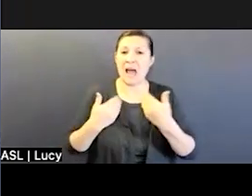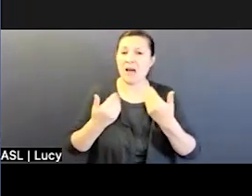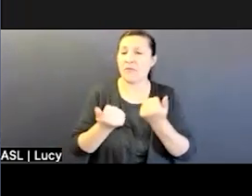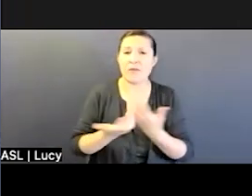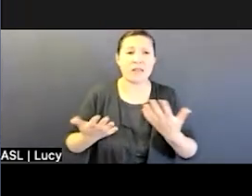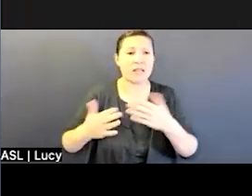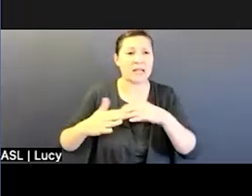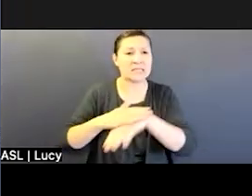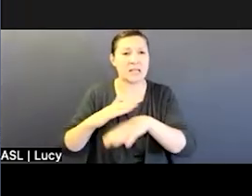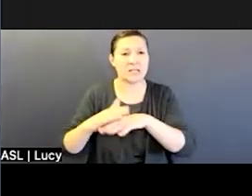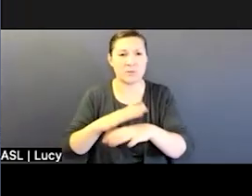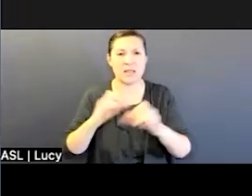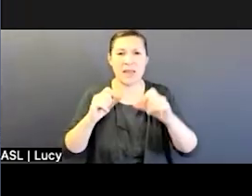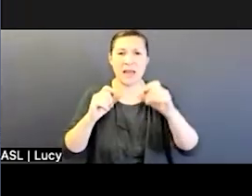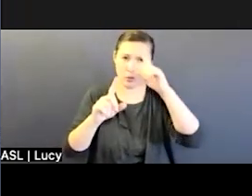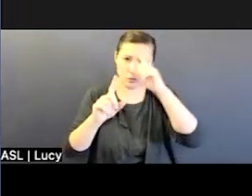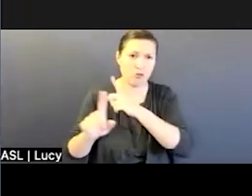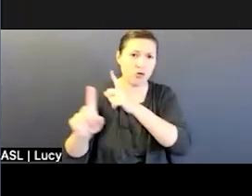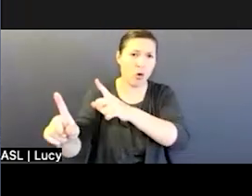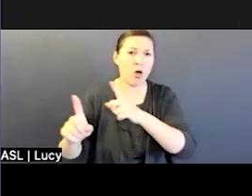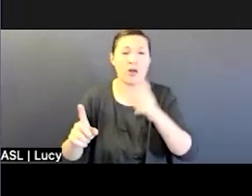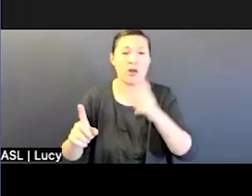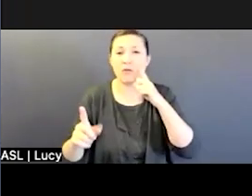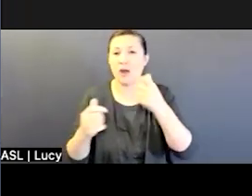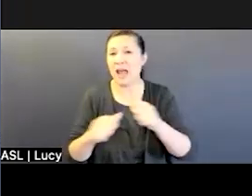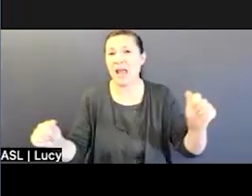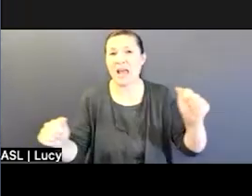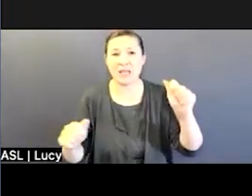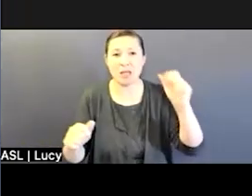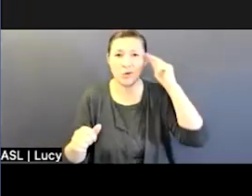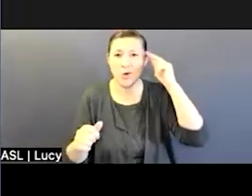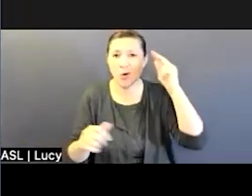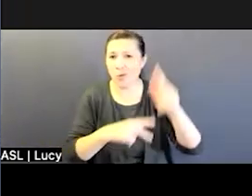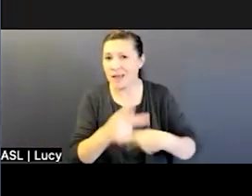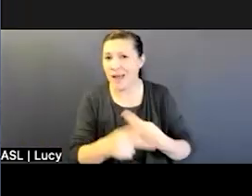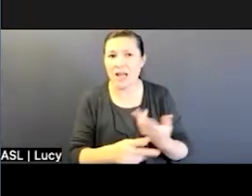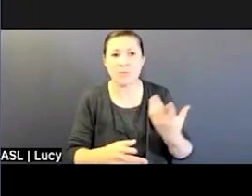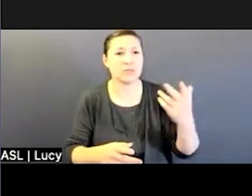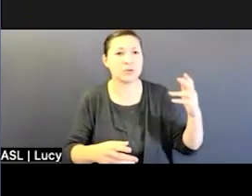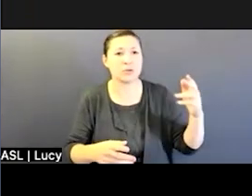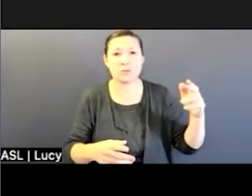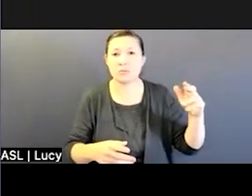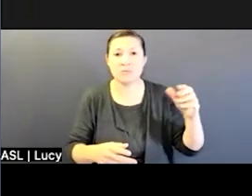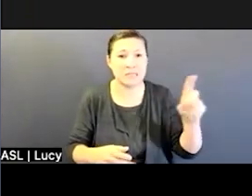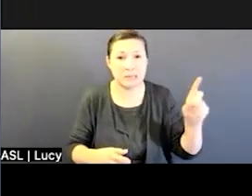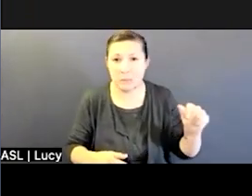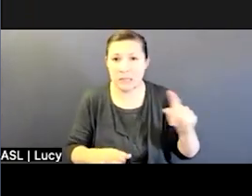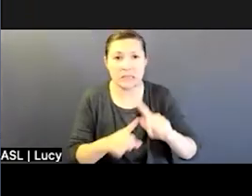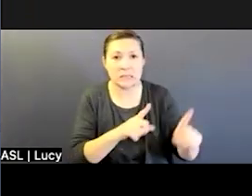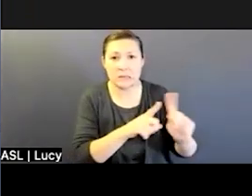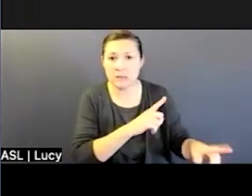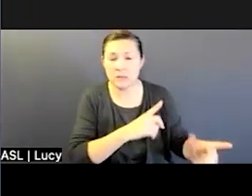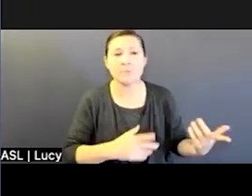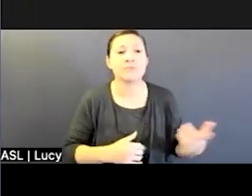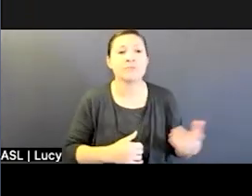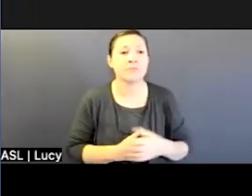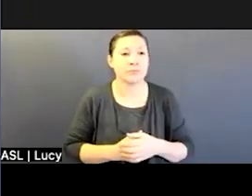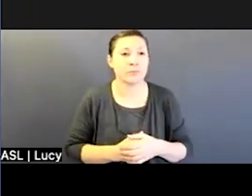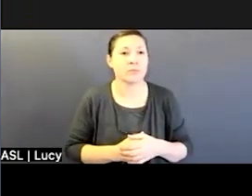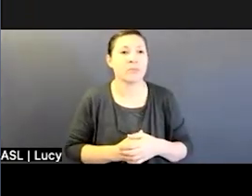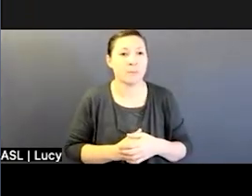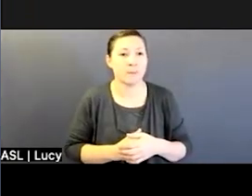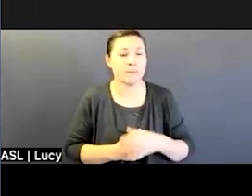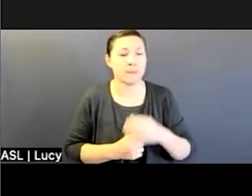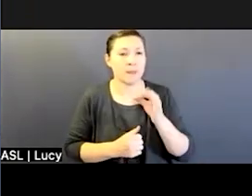all neurotypes and all disabilities, that's really the ideal. And if you pull apart what happens